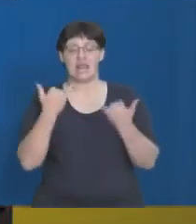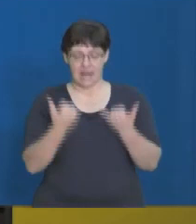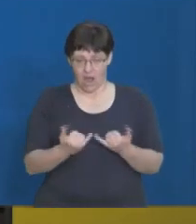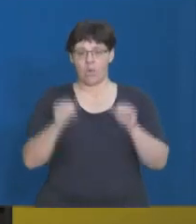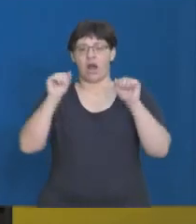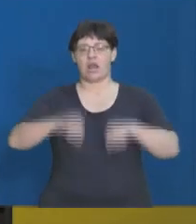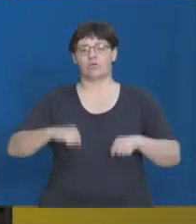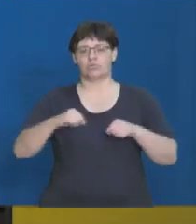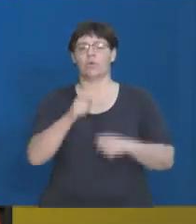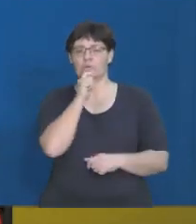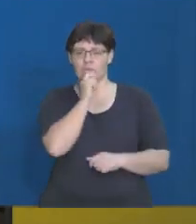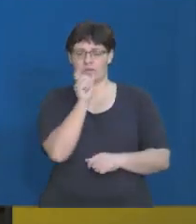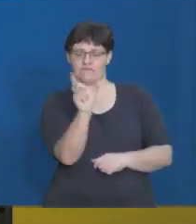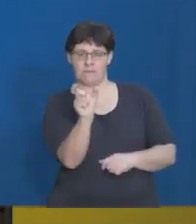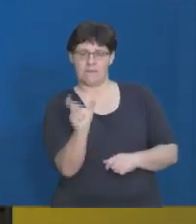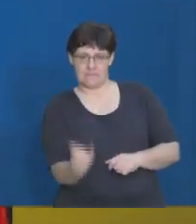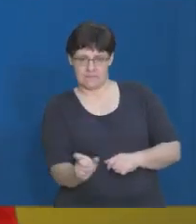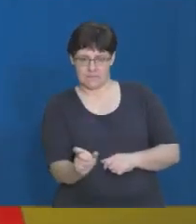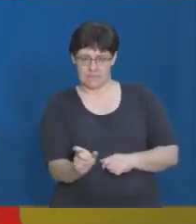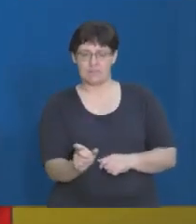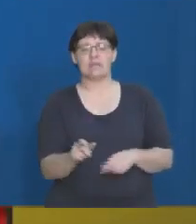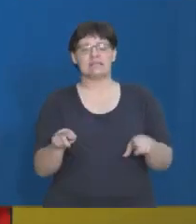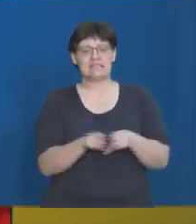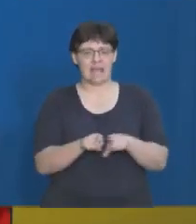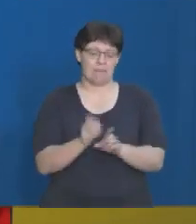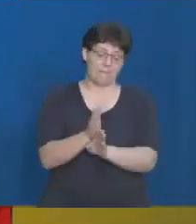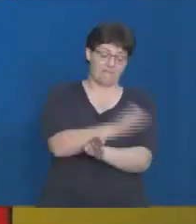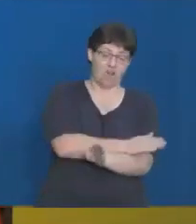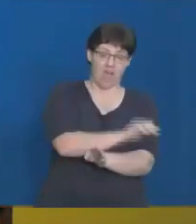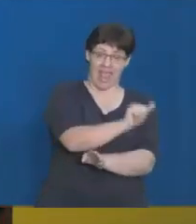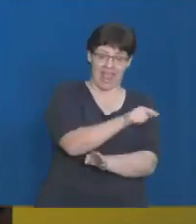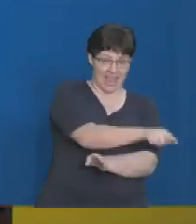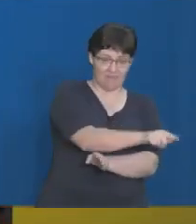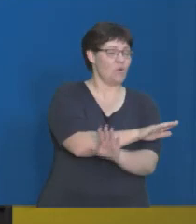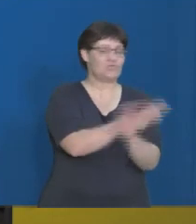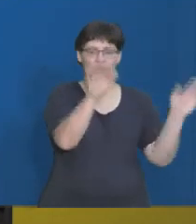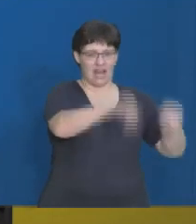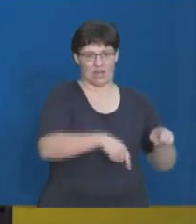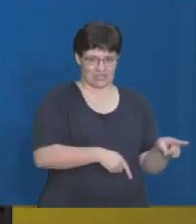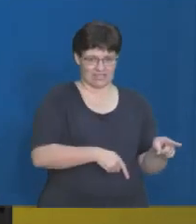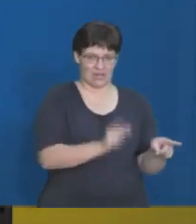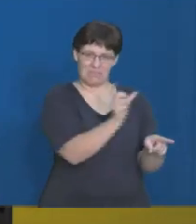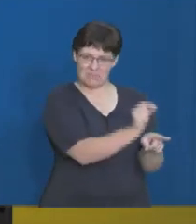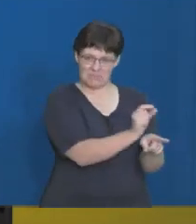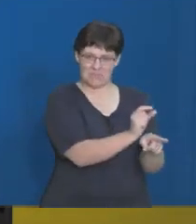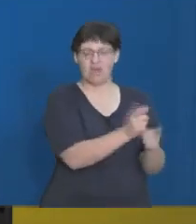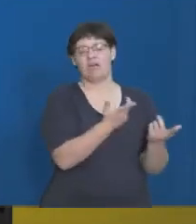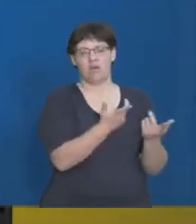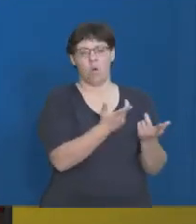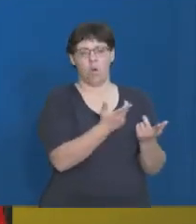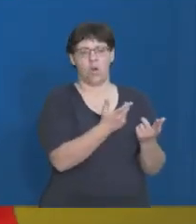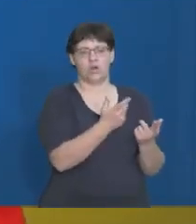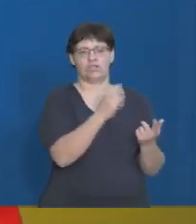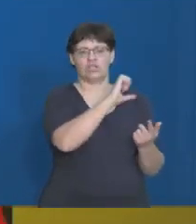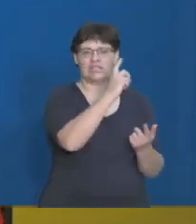to use acronyms and abbreviations. Like I said earlier on, you cannot use acronyms, you cannot use abbreviations